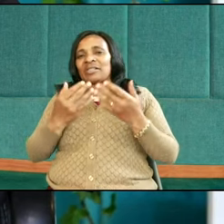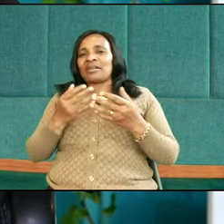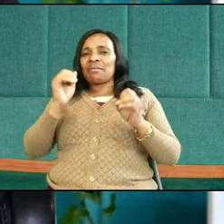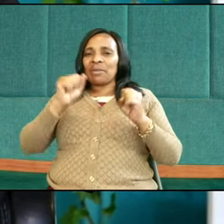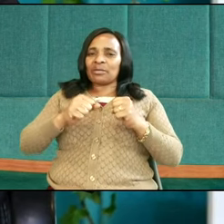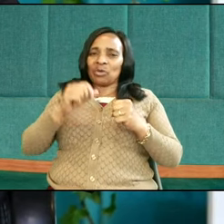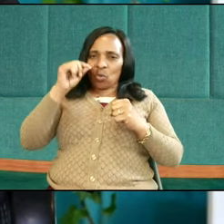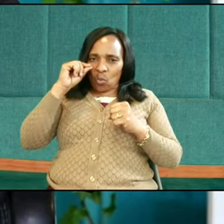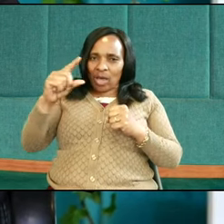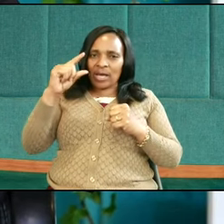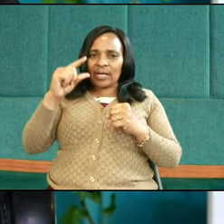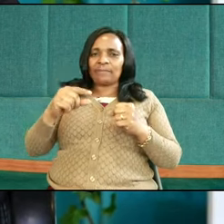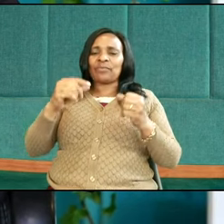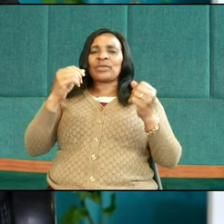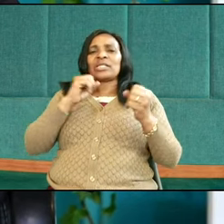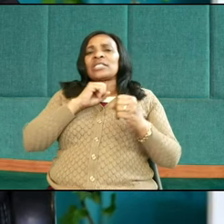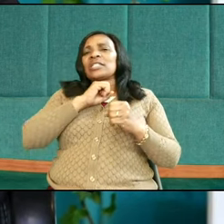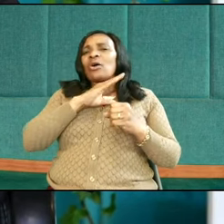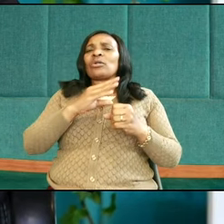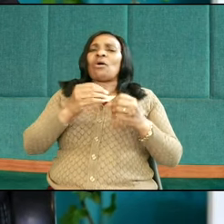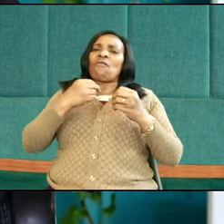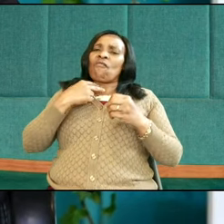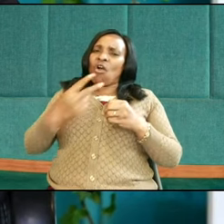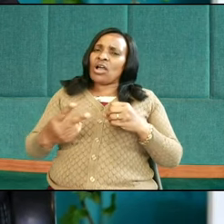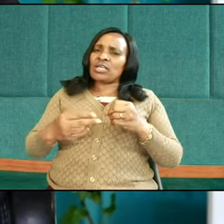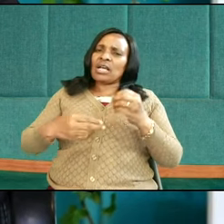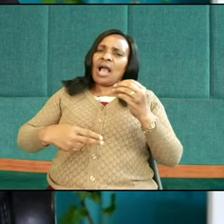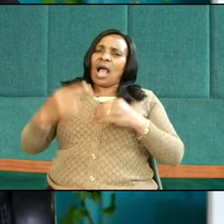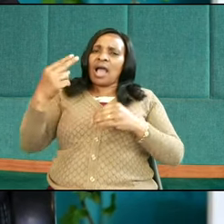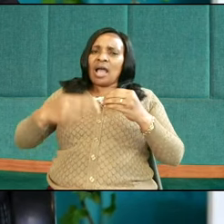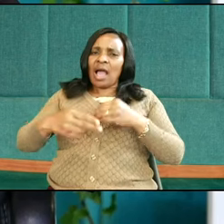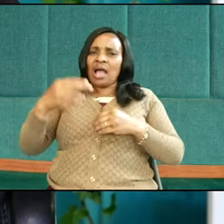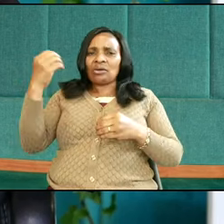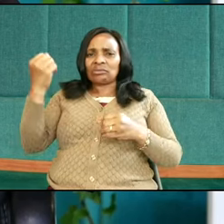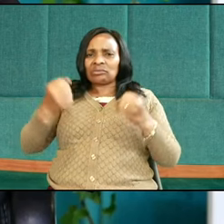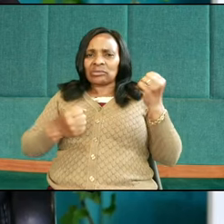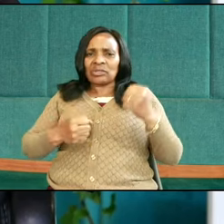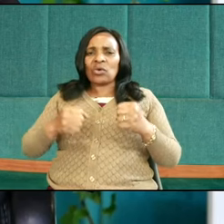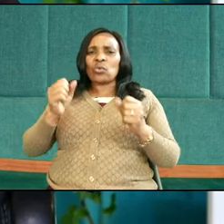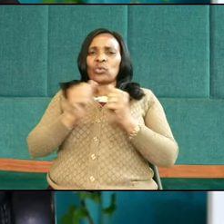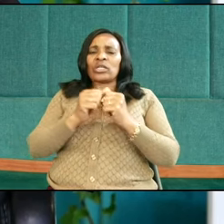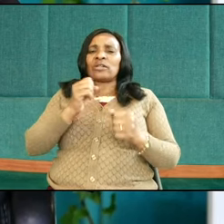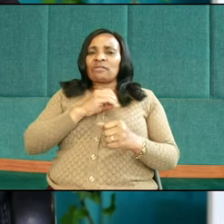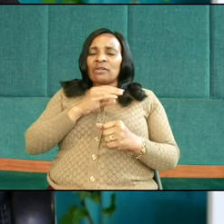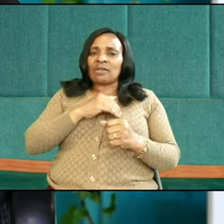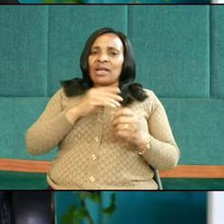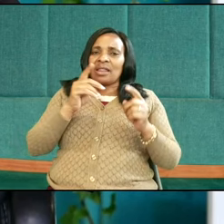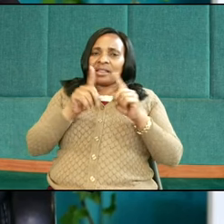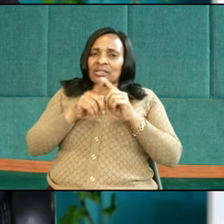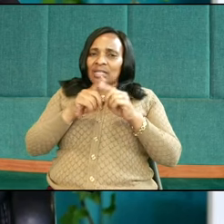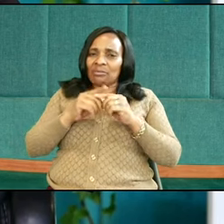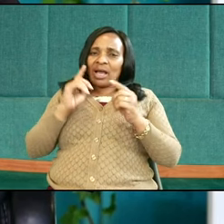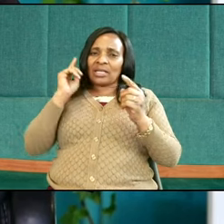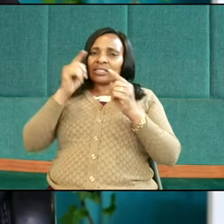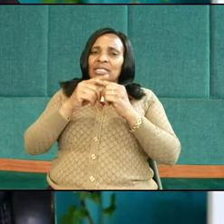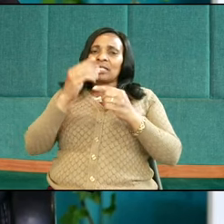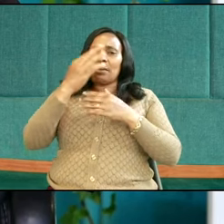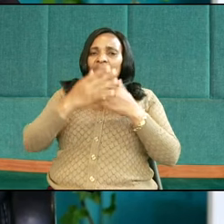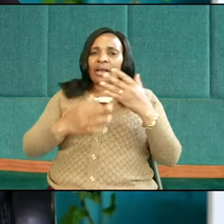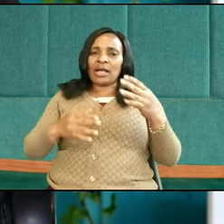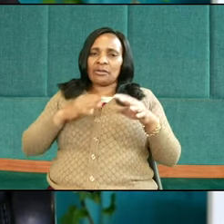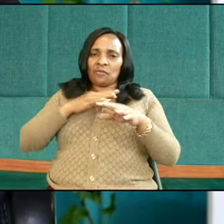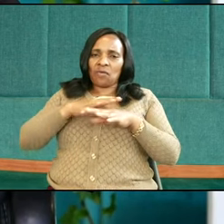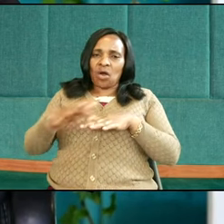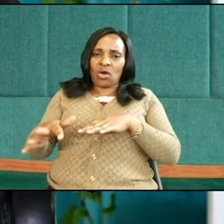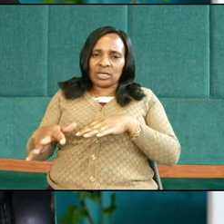must be awakened. So they shouted louder and slashed themselves with swords and spears, as was their custom, until their blood